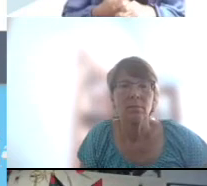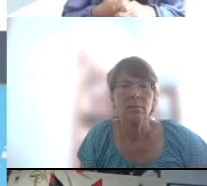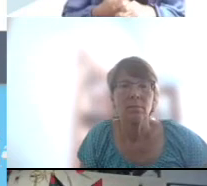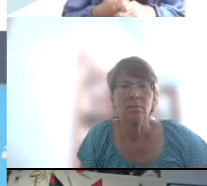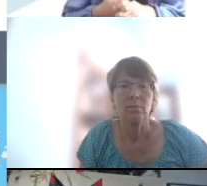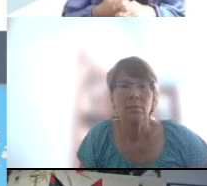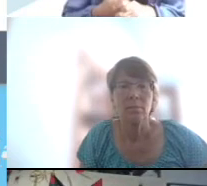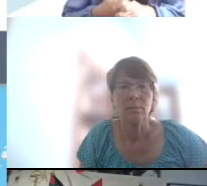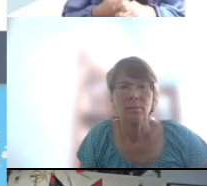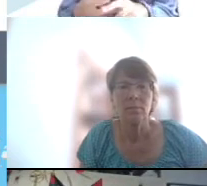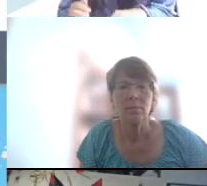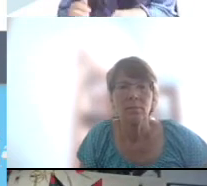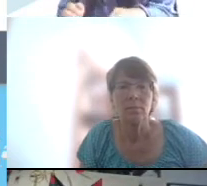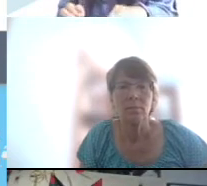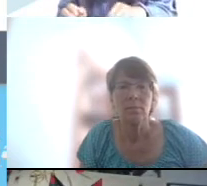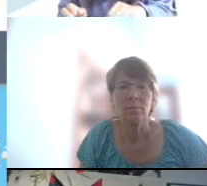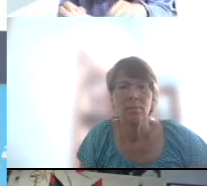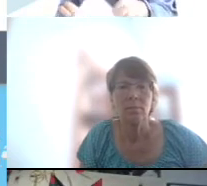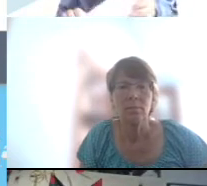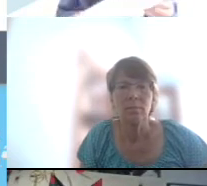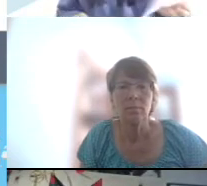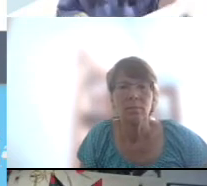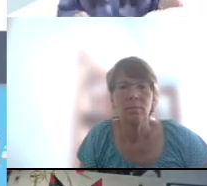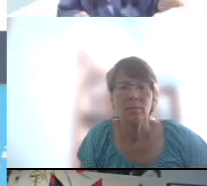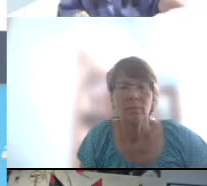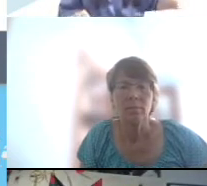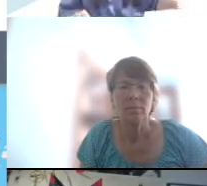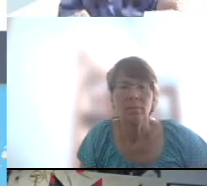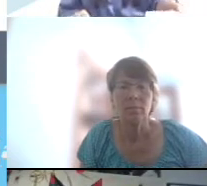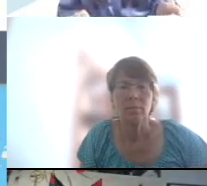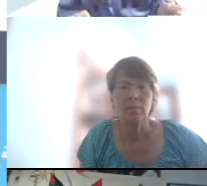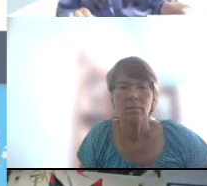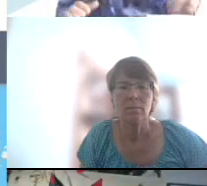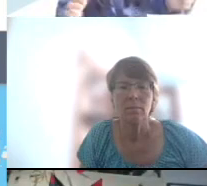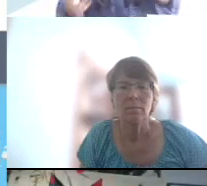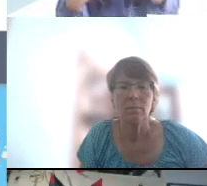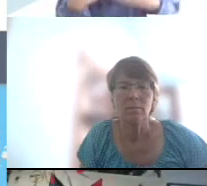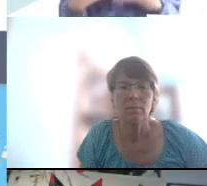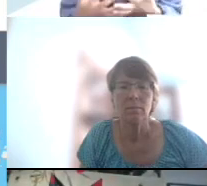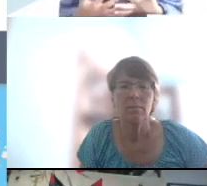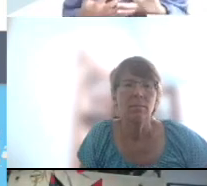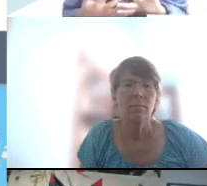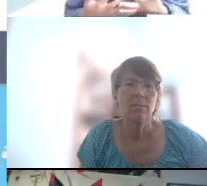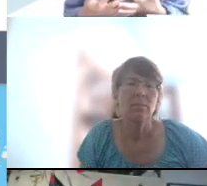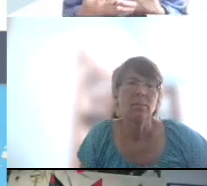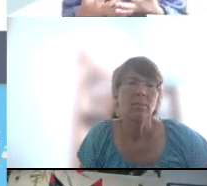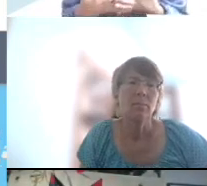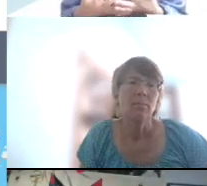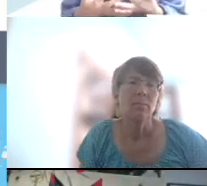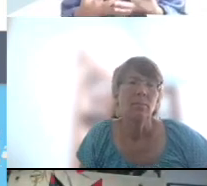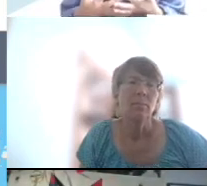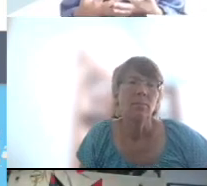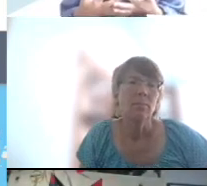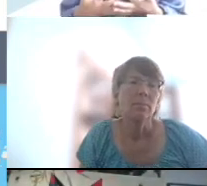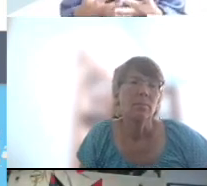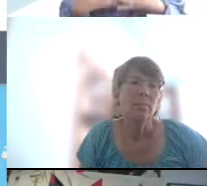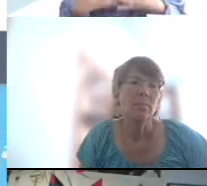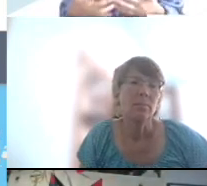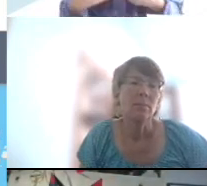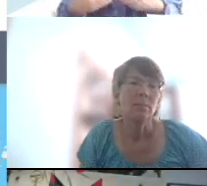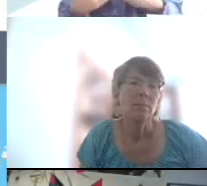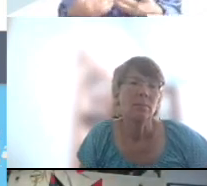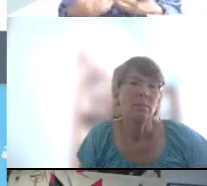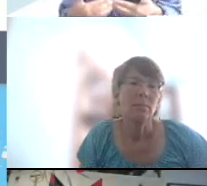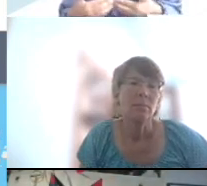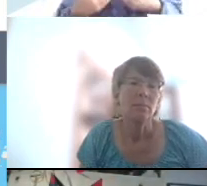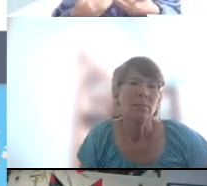land is covered by Treaty 13 with the Mississaugas of the Credit. And while acknowledging the territory is very welcome, it's